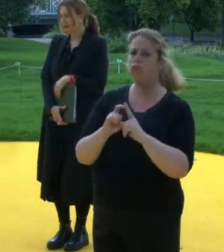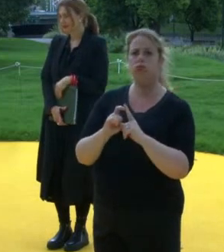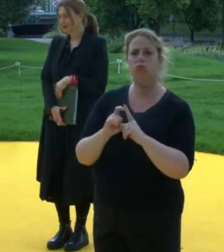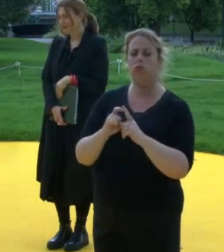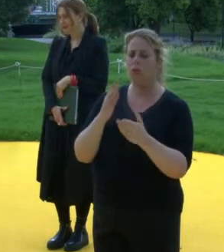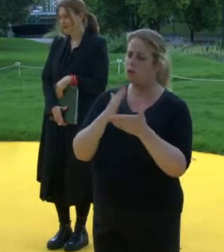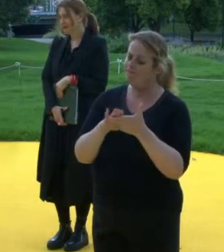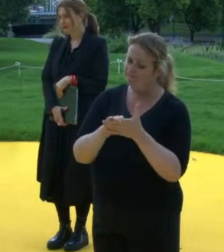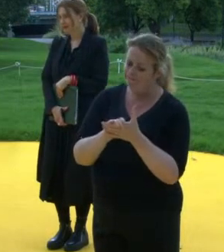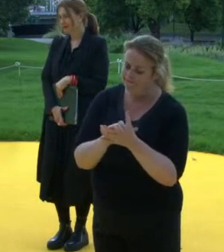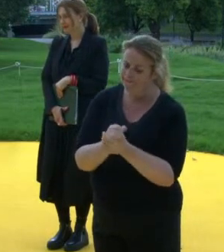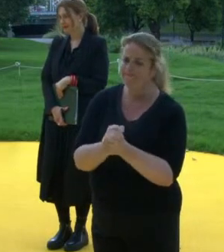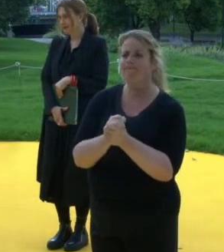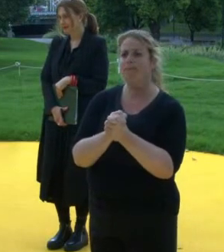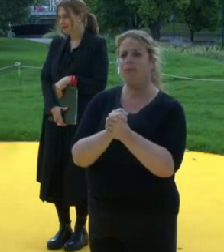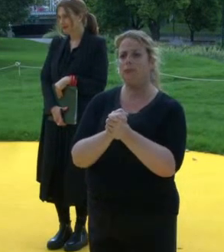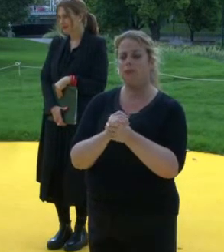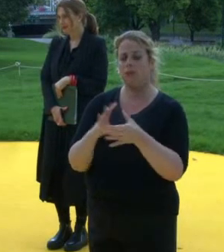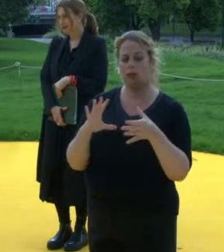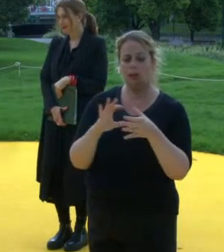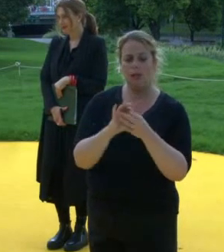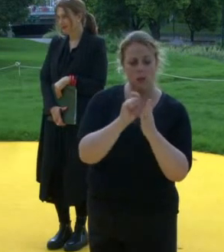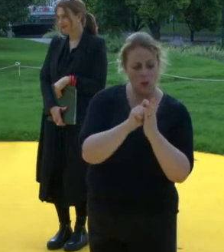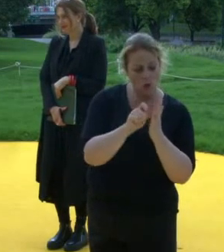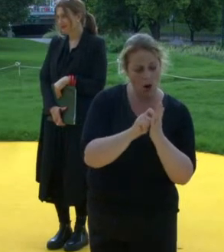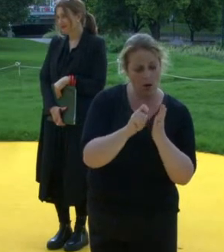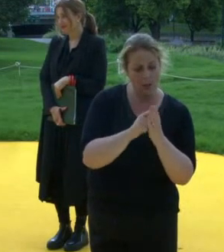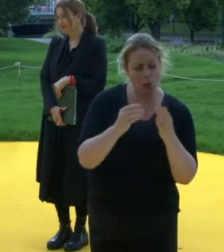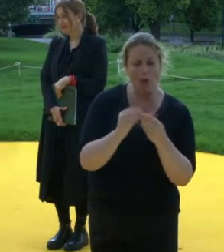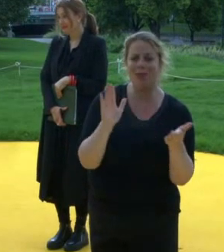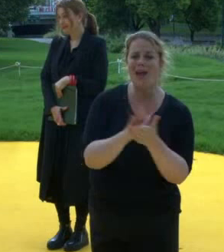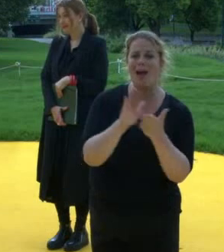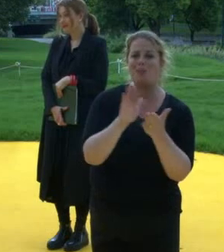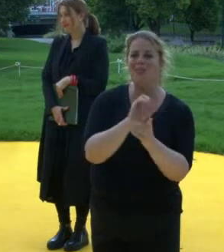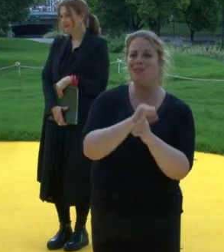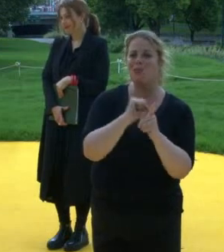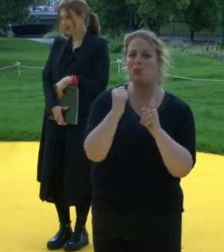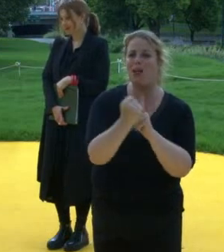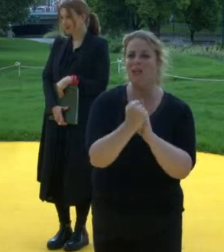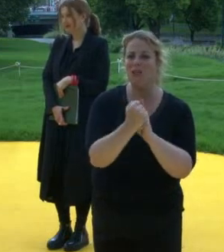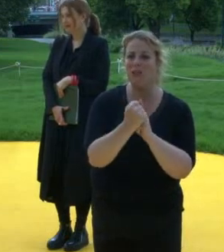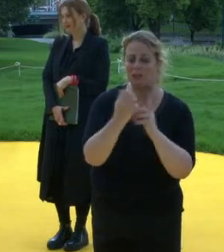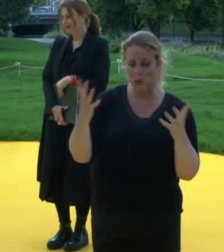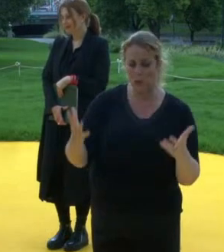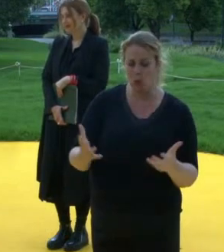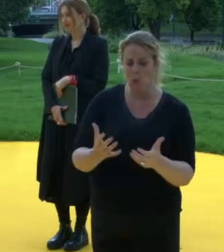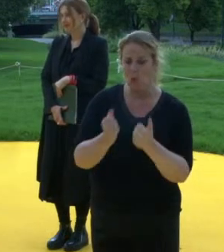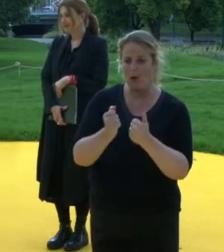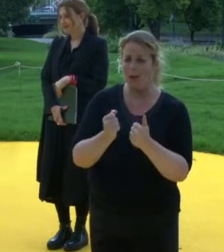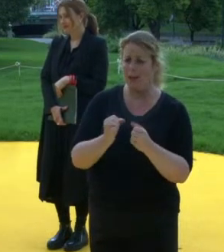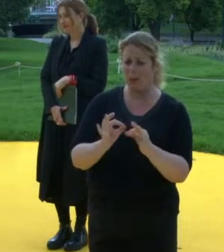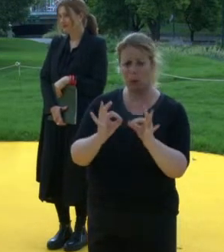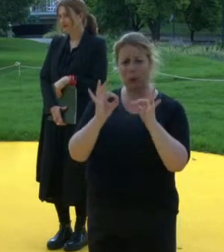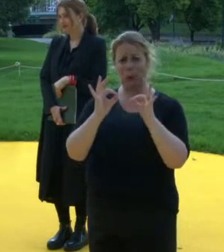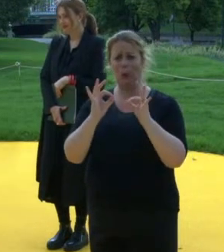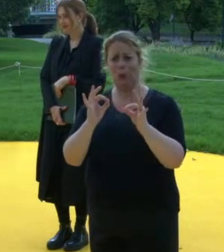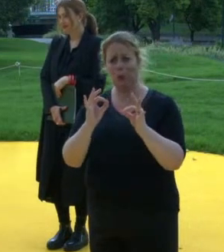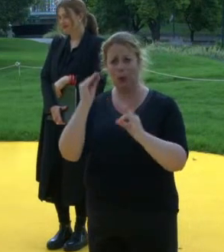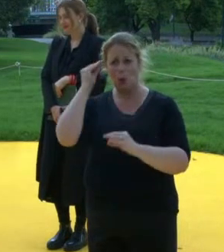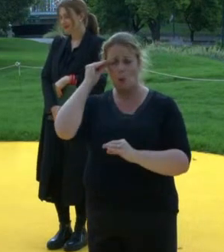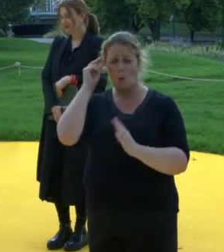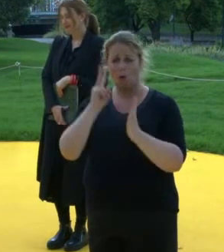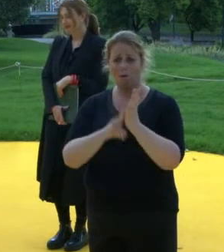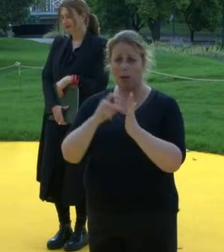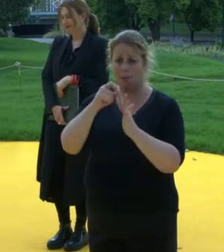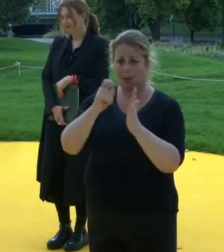to associate the writing of this book in happy circumstances, being the prestigious award of the VPLAs. I